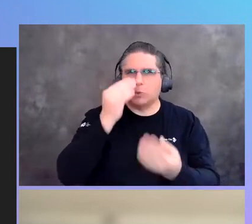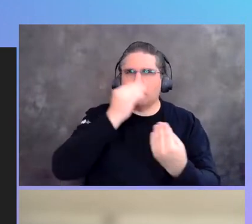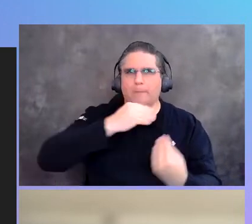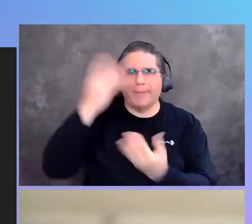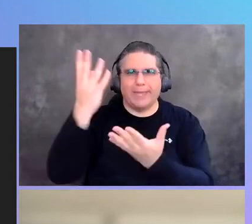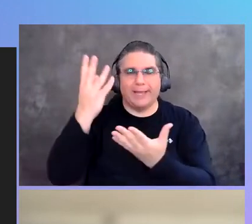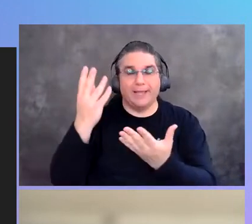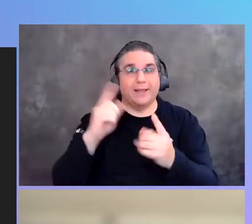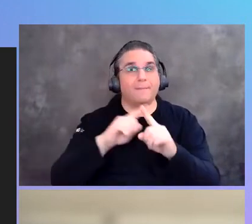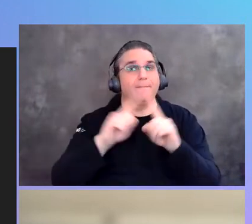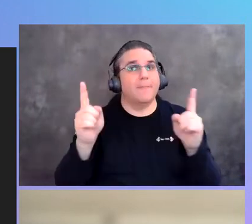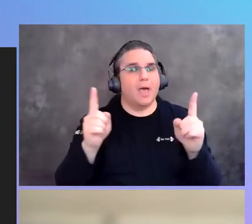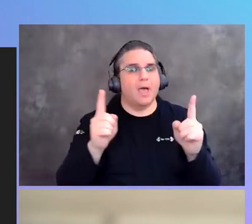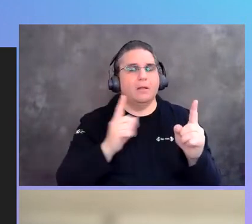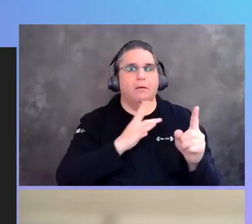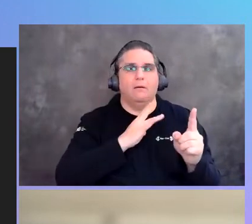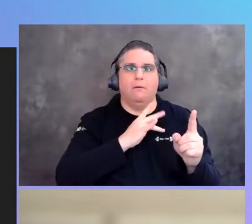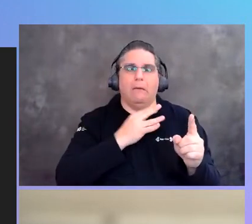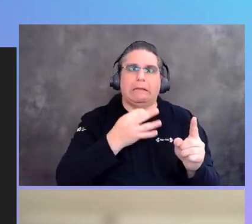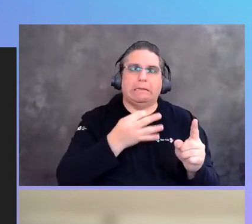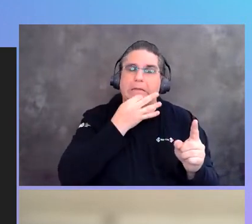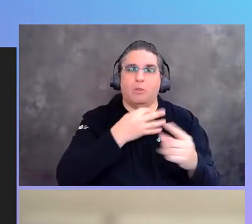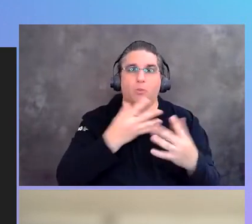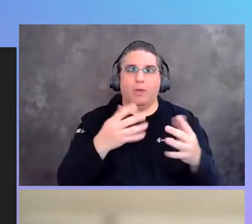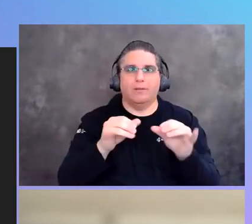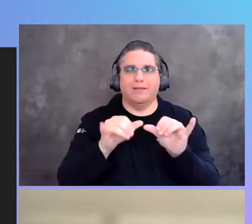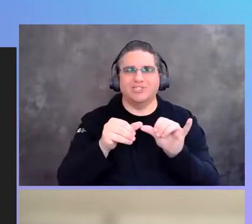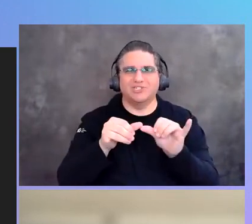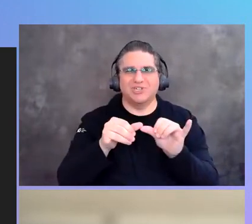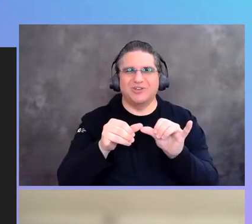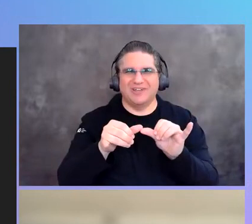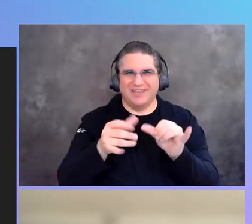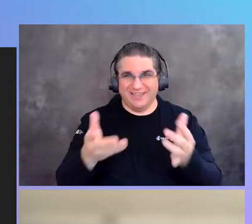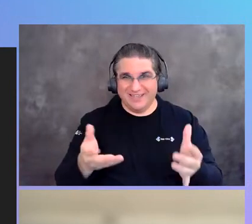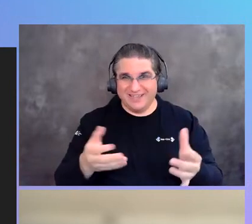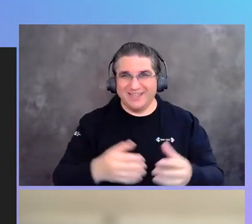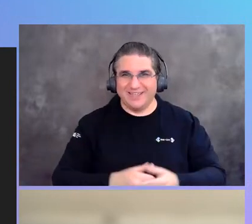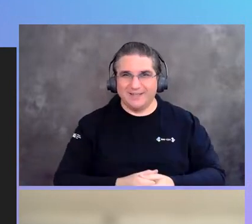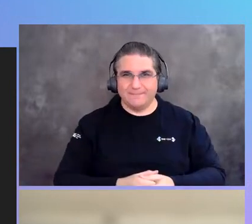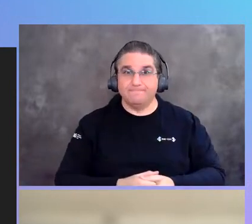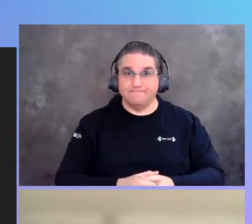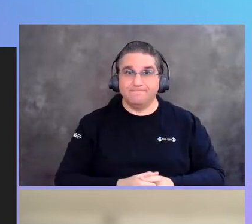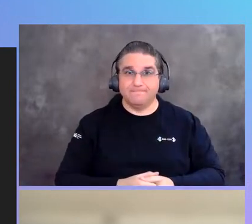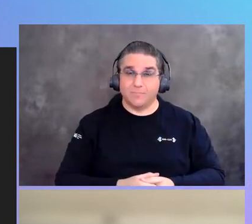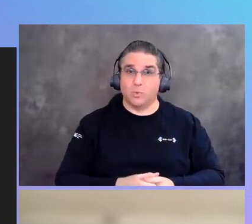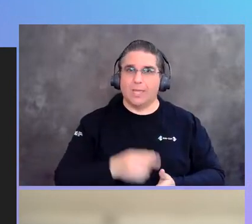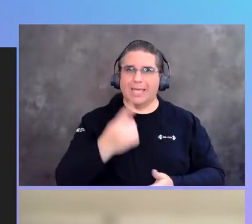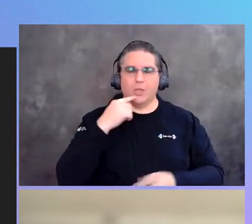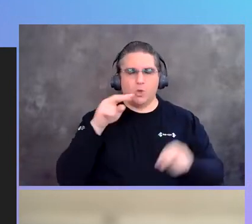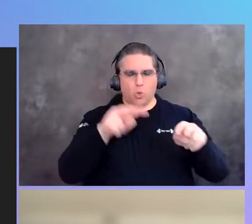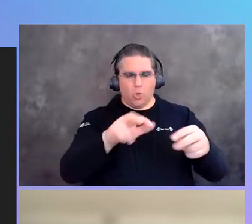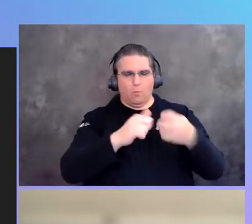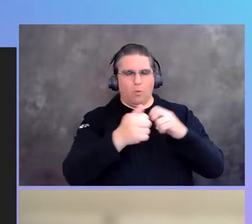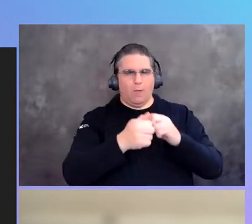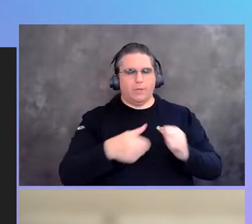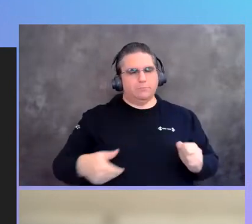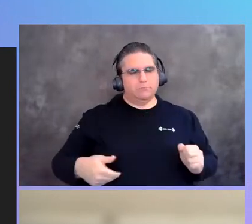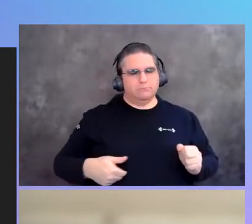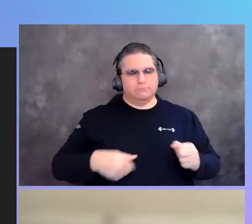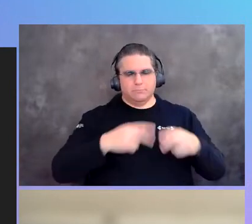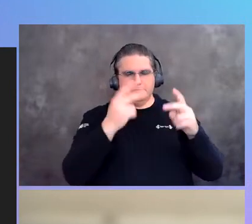extraordinary talent in engineering, and his intuitive ability to solve problems even